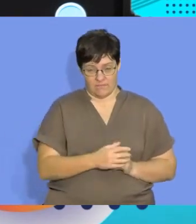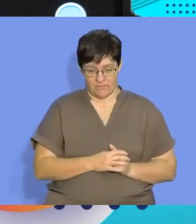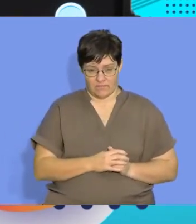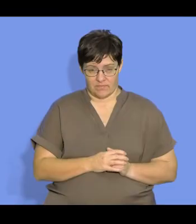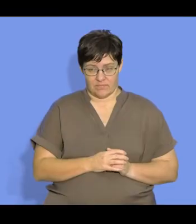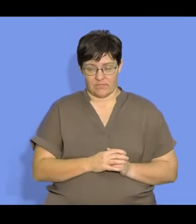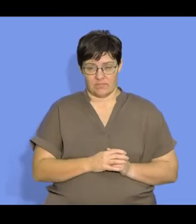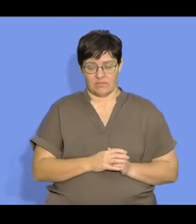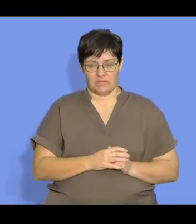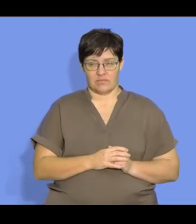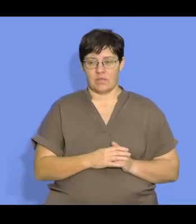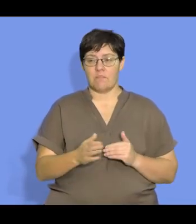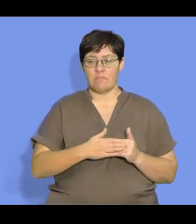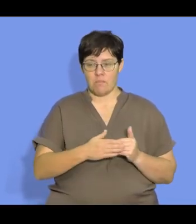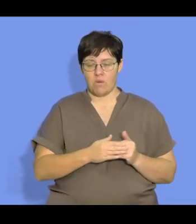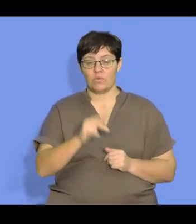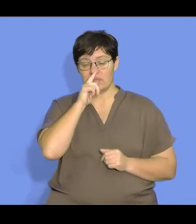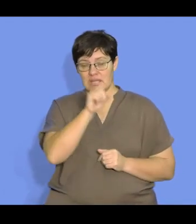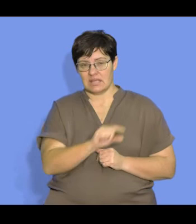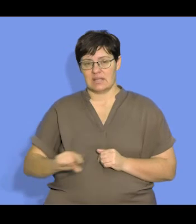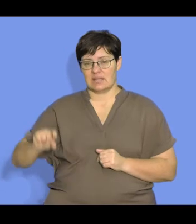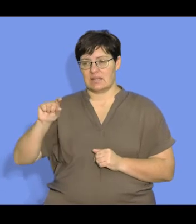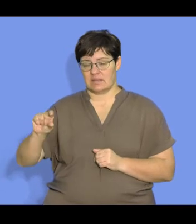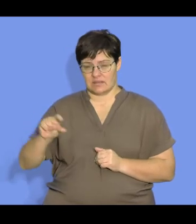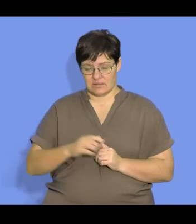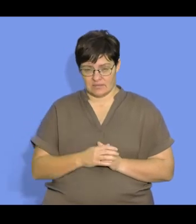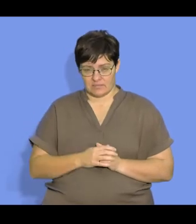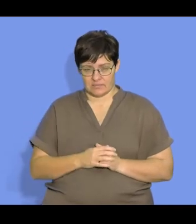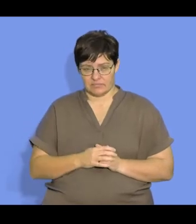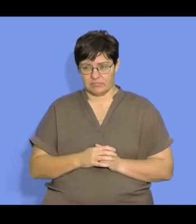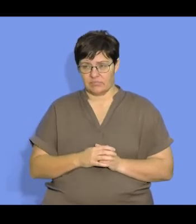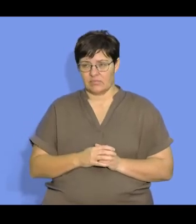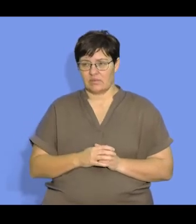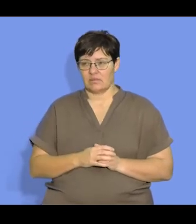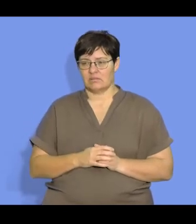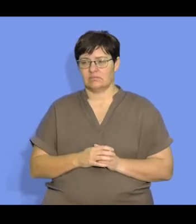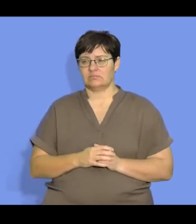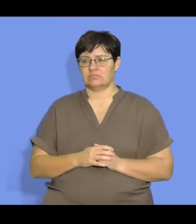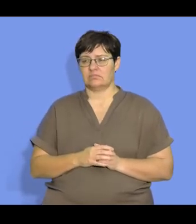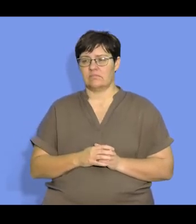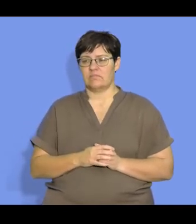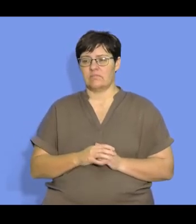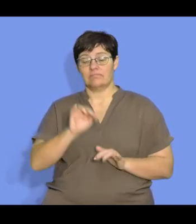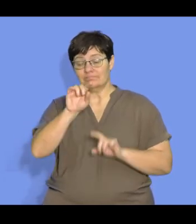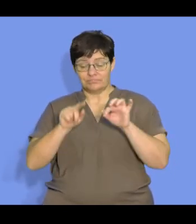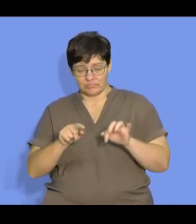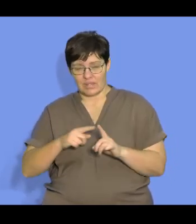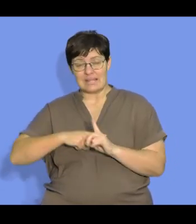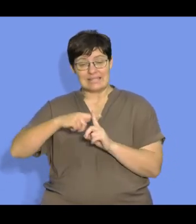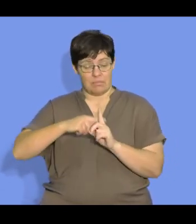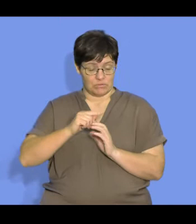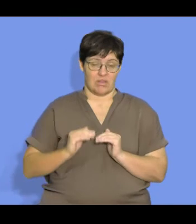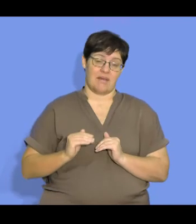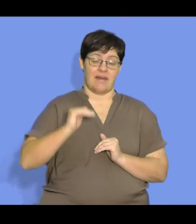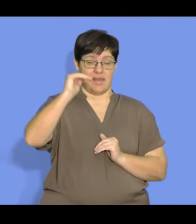If we go further, we will see that we have a sample of our